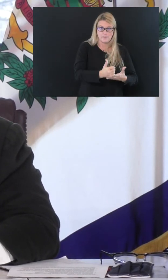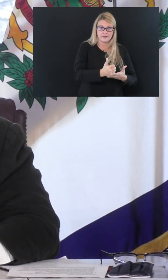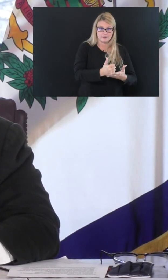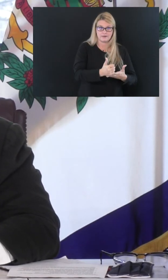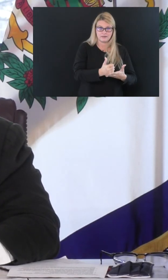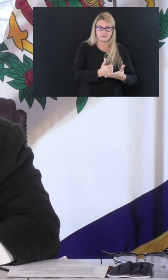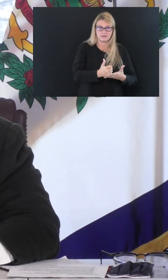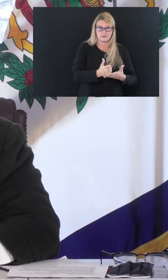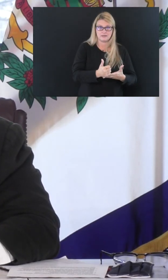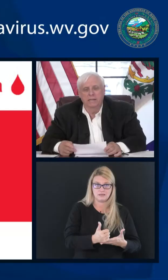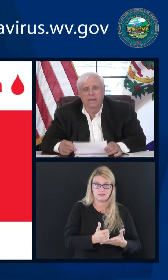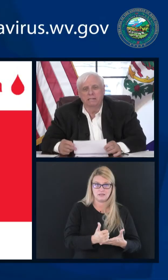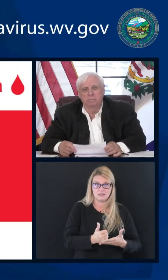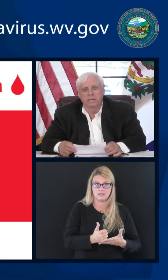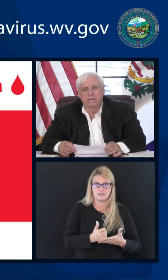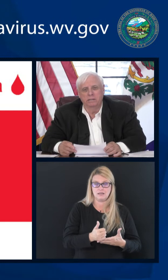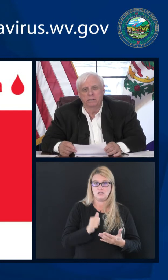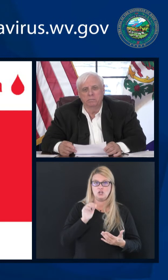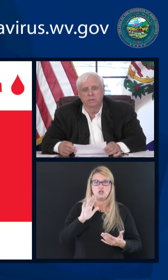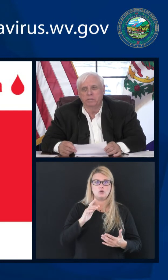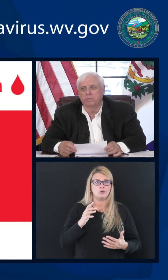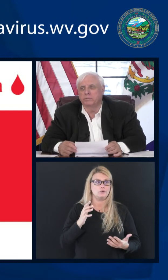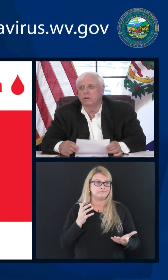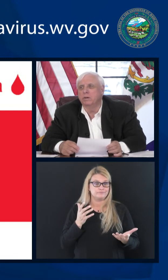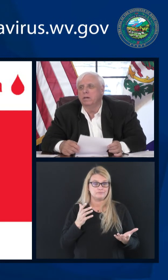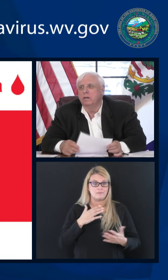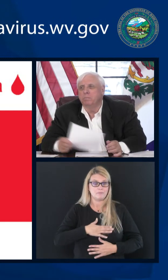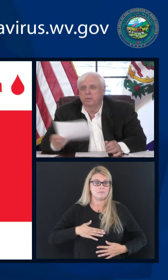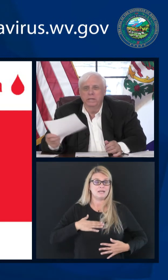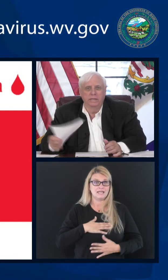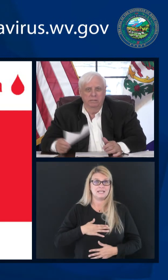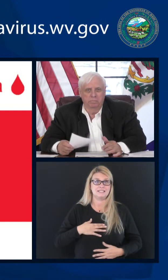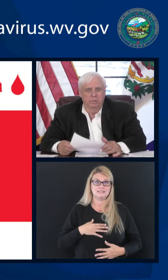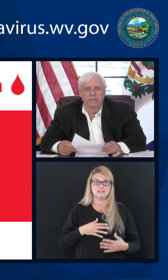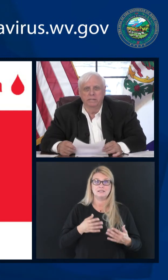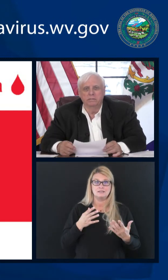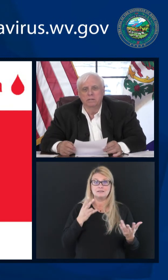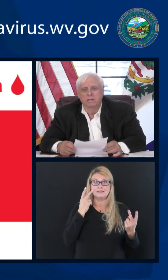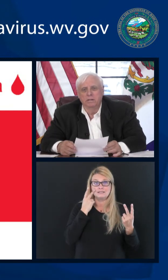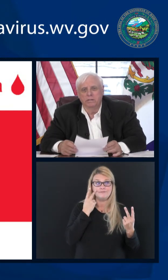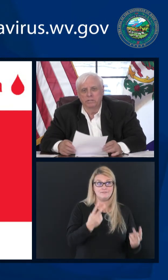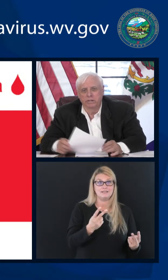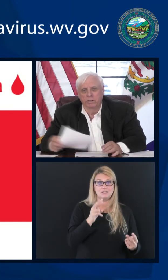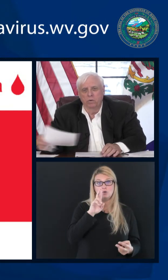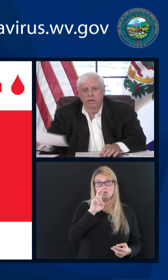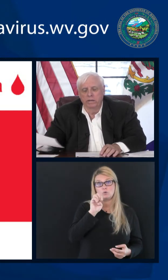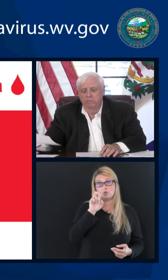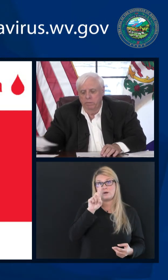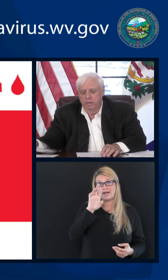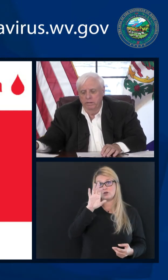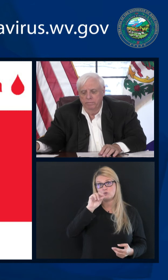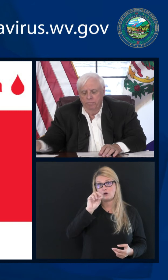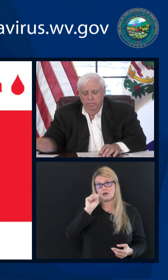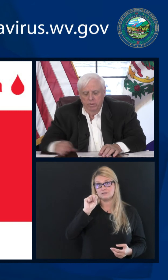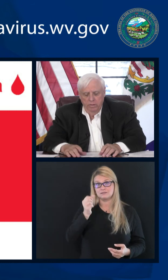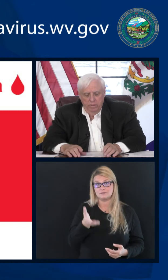your blood could be in such high demand, it's unbelievable. So please consider going and giving